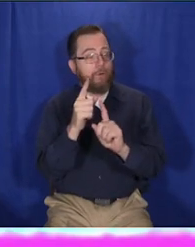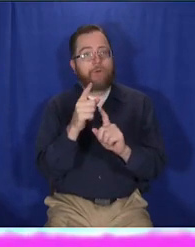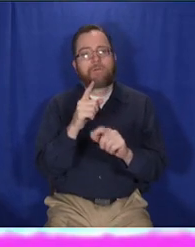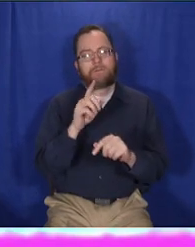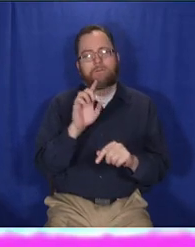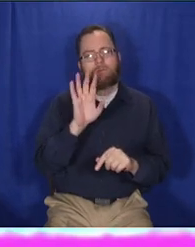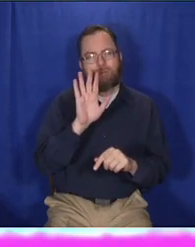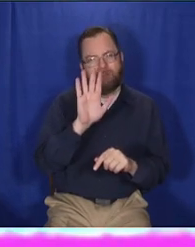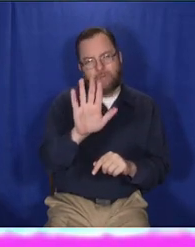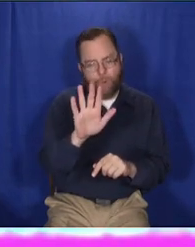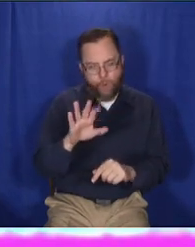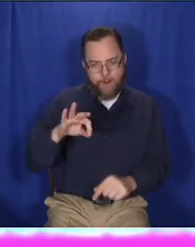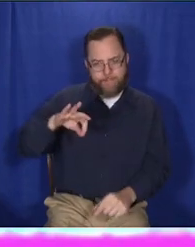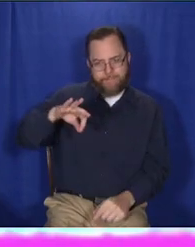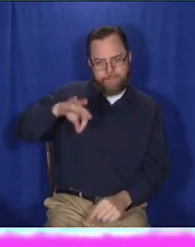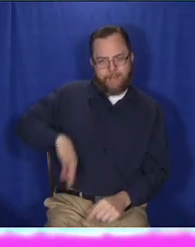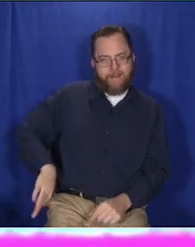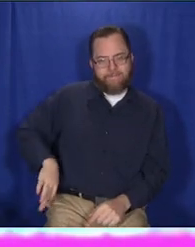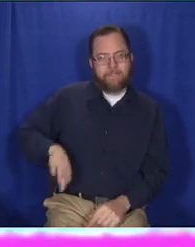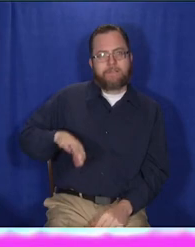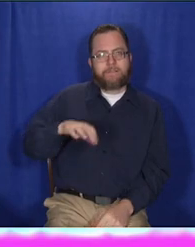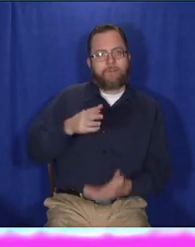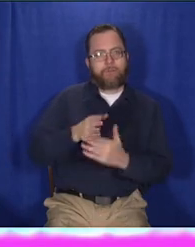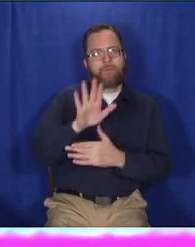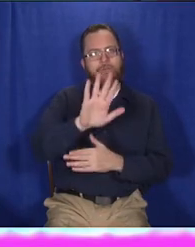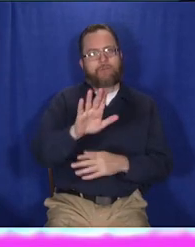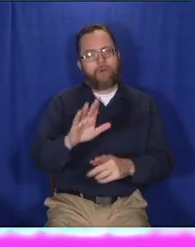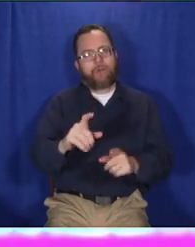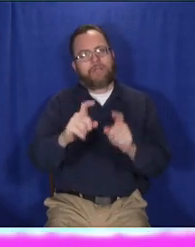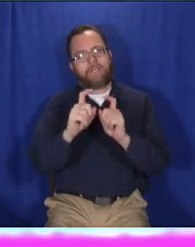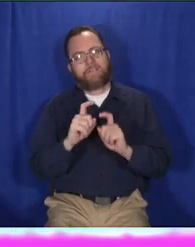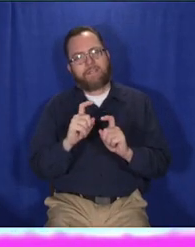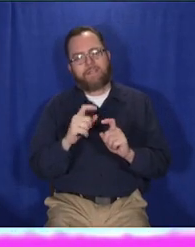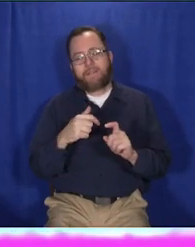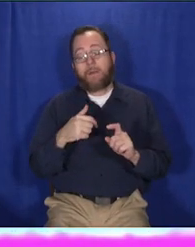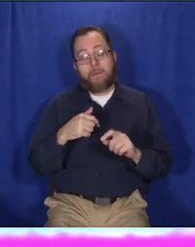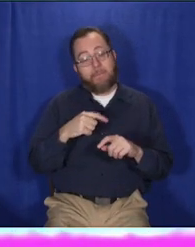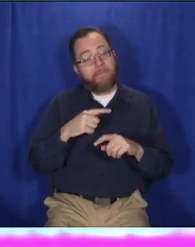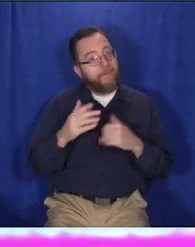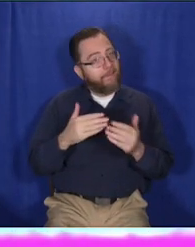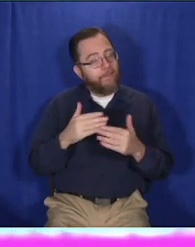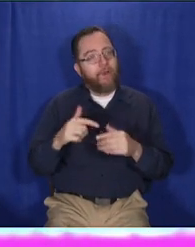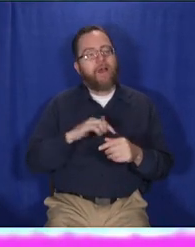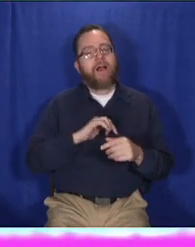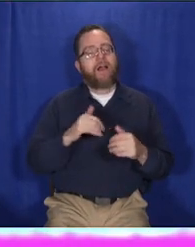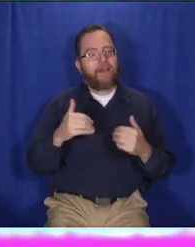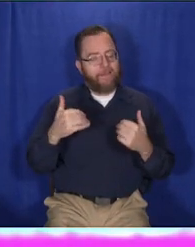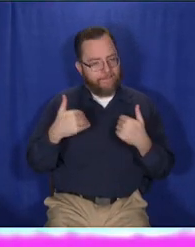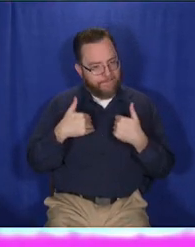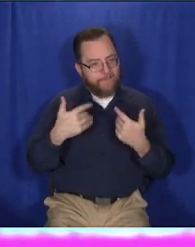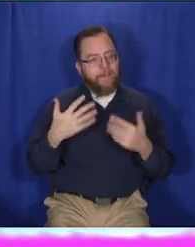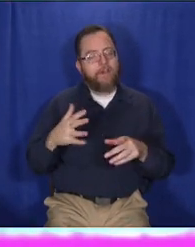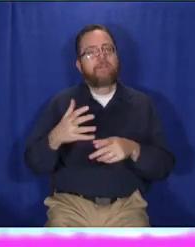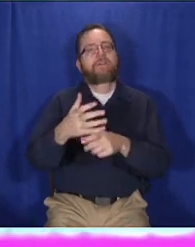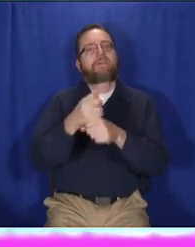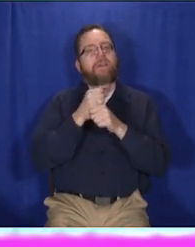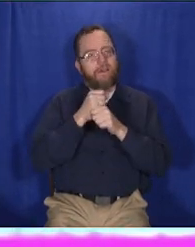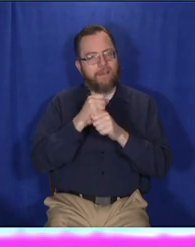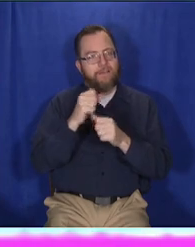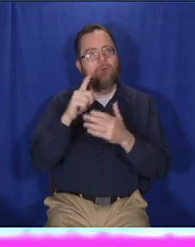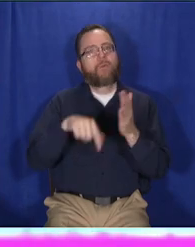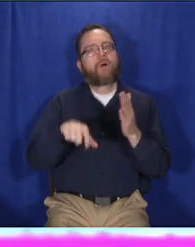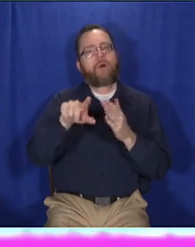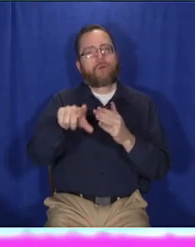have received full payment and more. I am well supplied, having received from Epaphroditus the gifts that